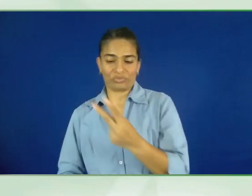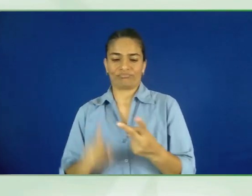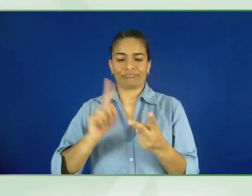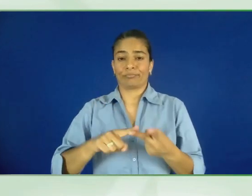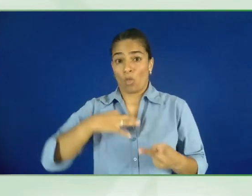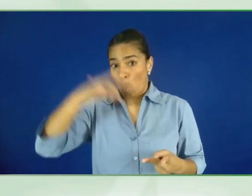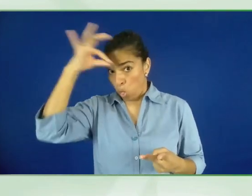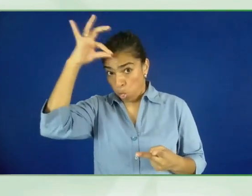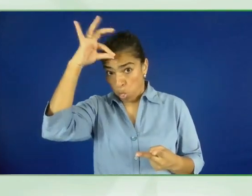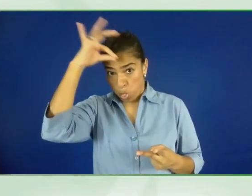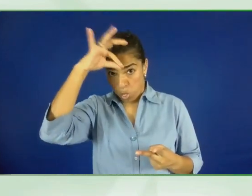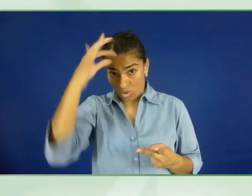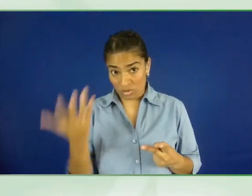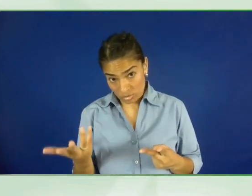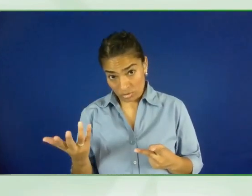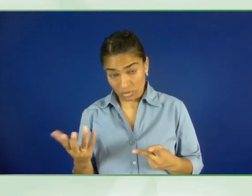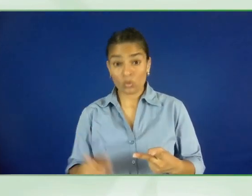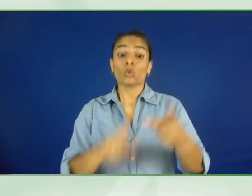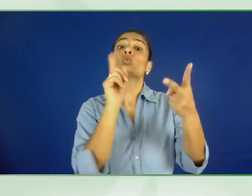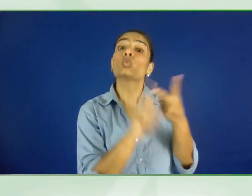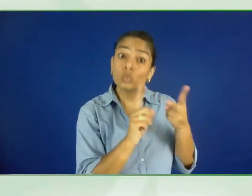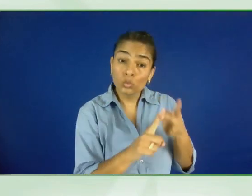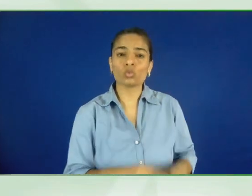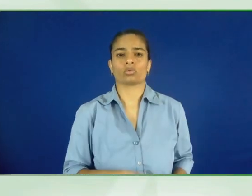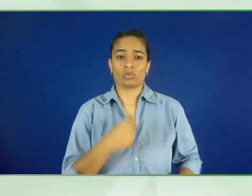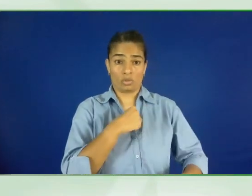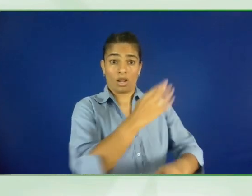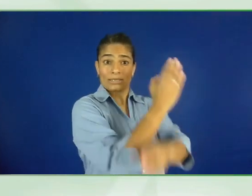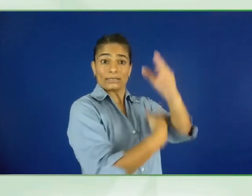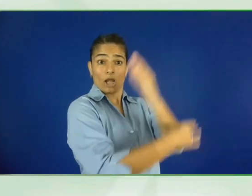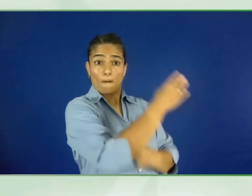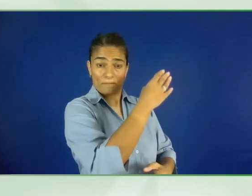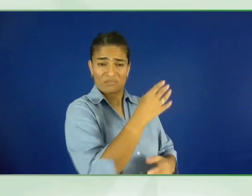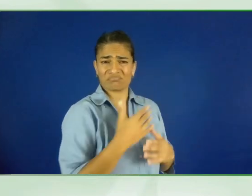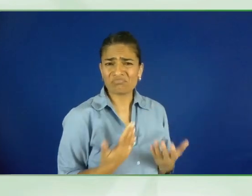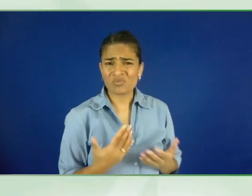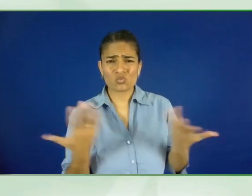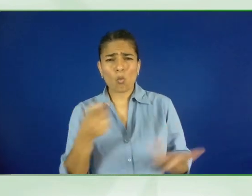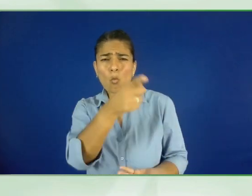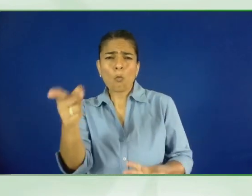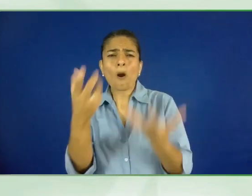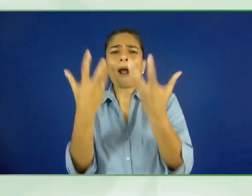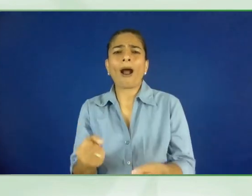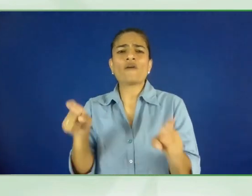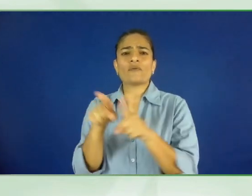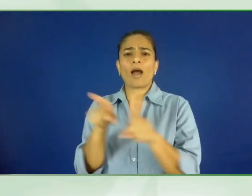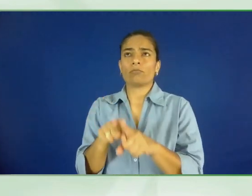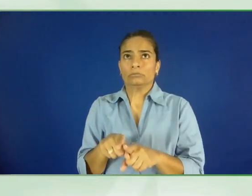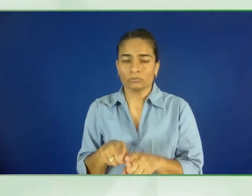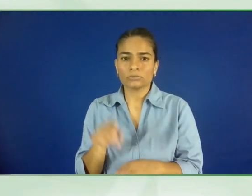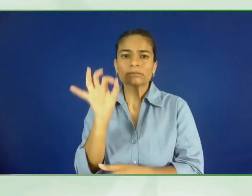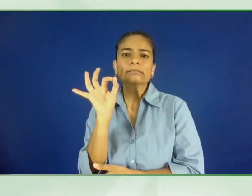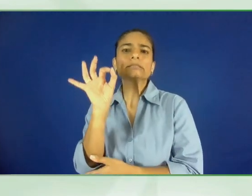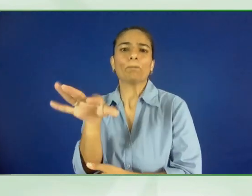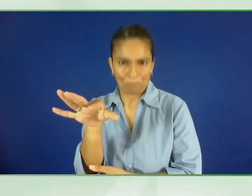we're disabled. So do you have any tips on how to face that in your daily life? Thank